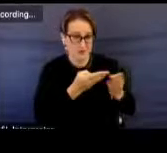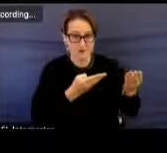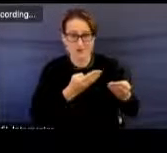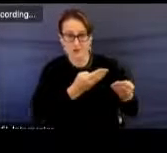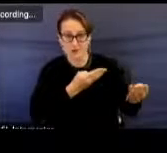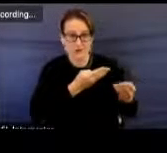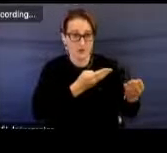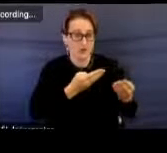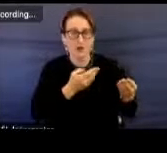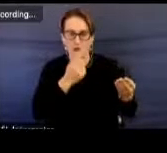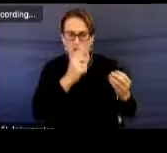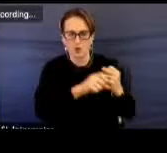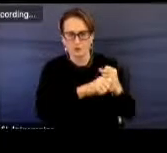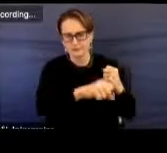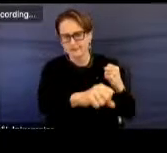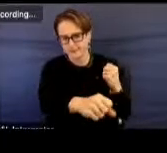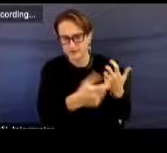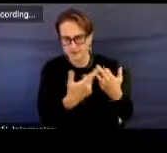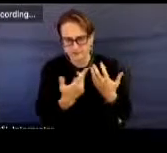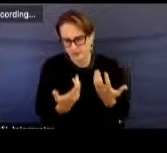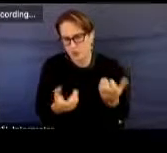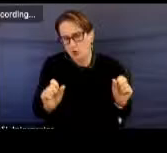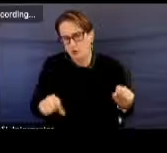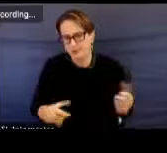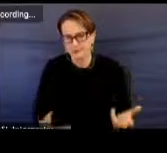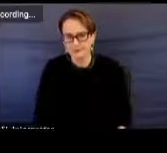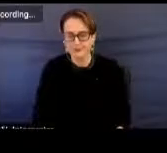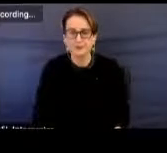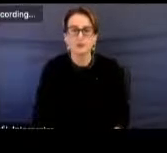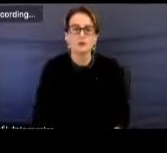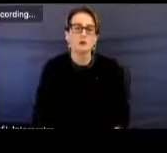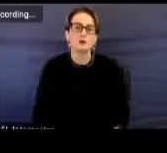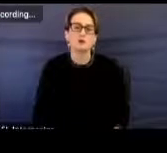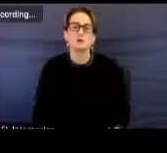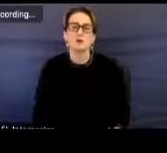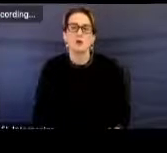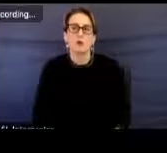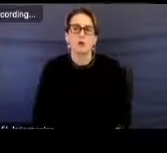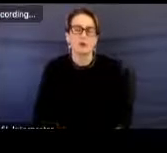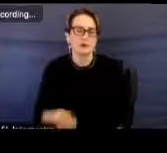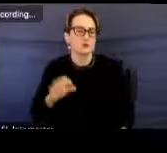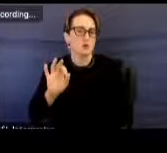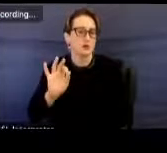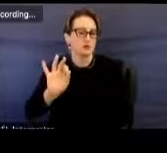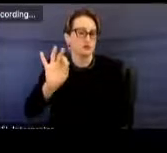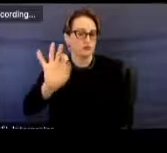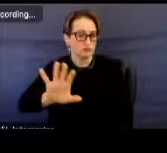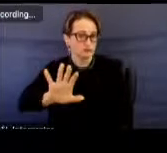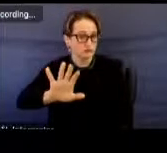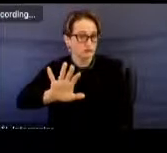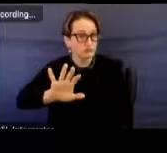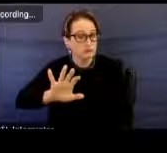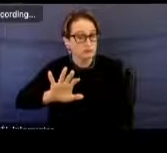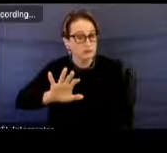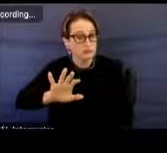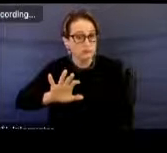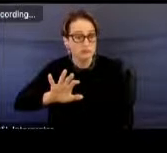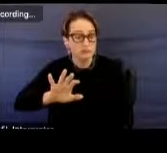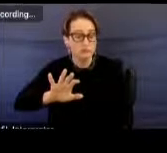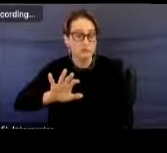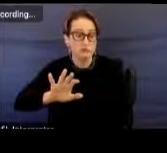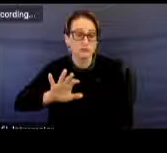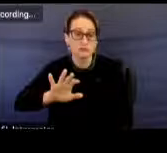prolonged. And so I wanted to raise that for all of you, noting that was